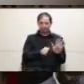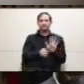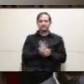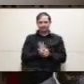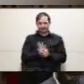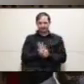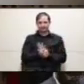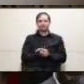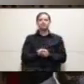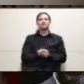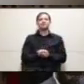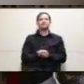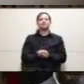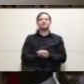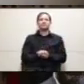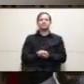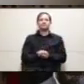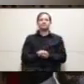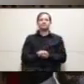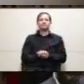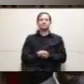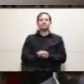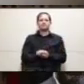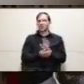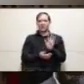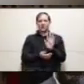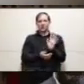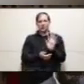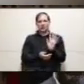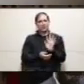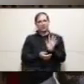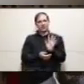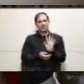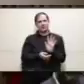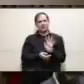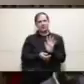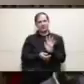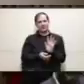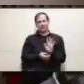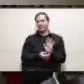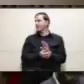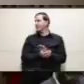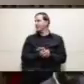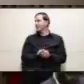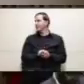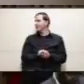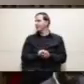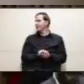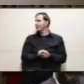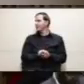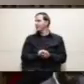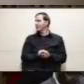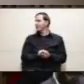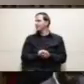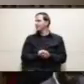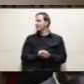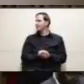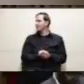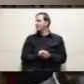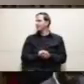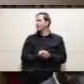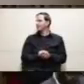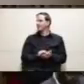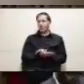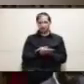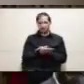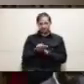Yes. No. Yeah, no. We're not going that route. Please, let's have a response.